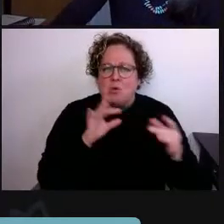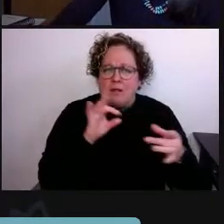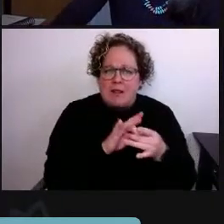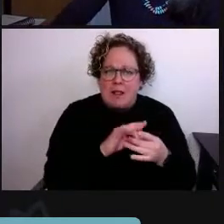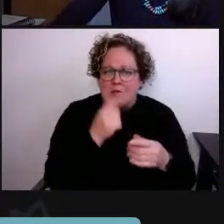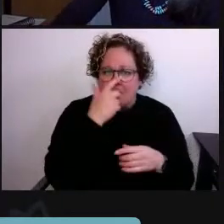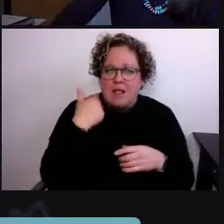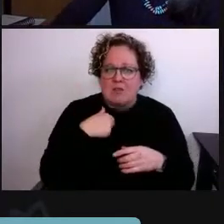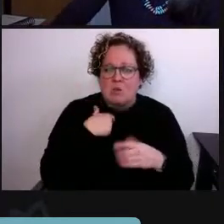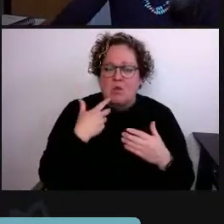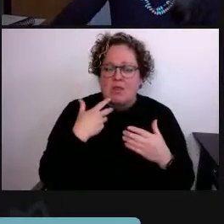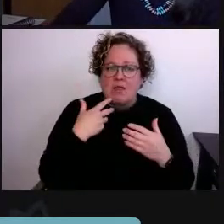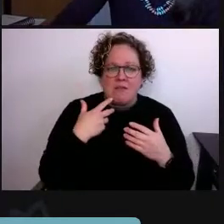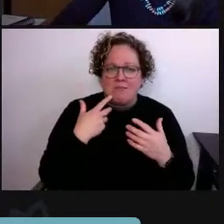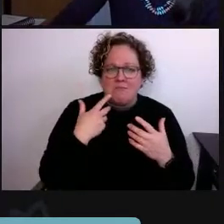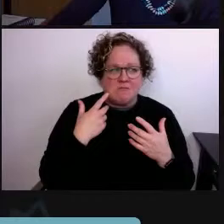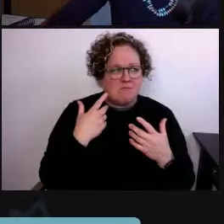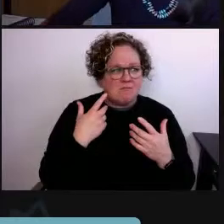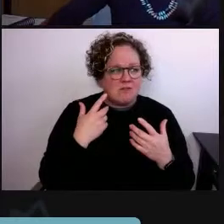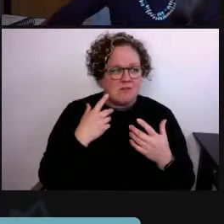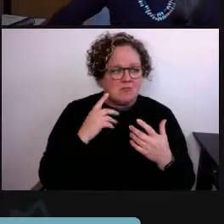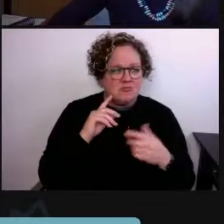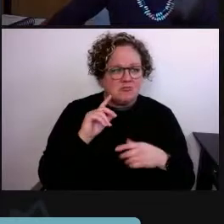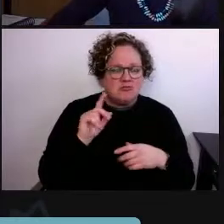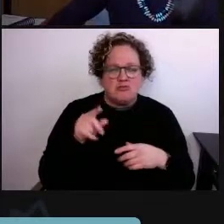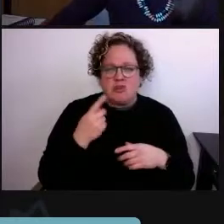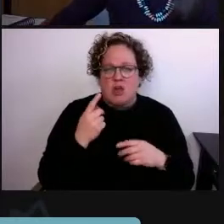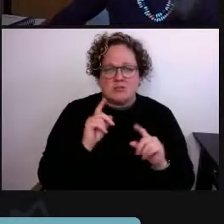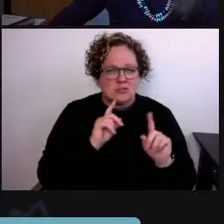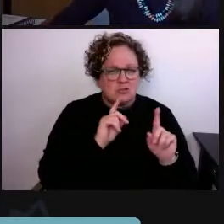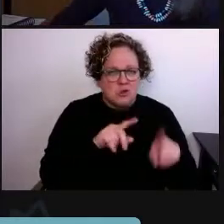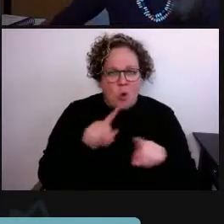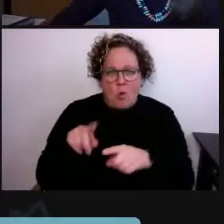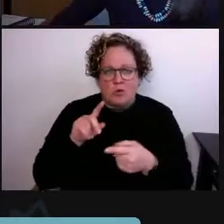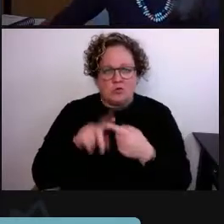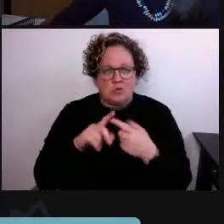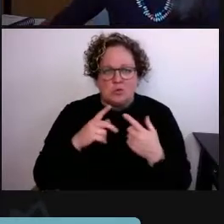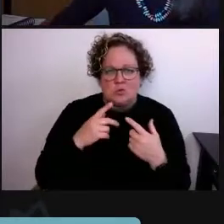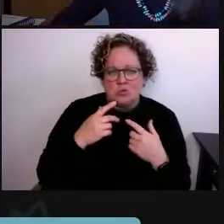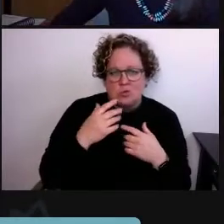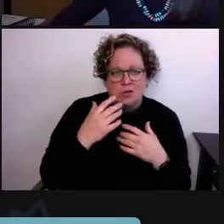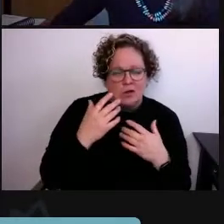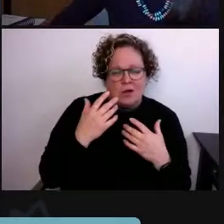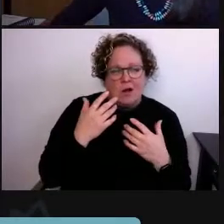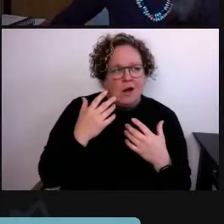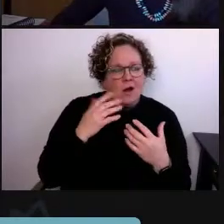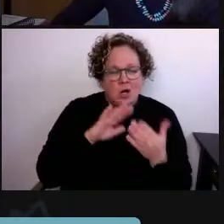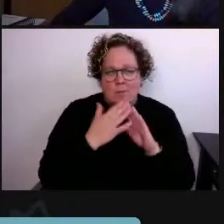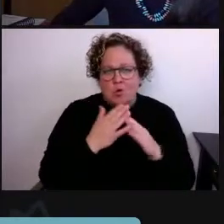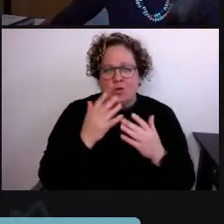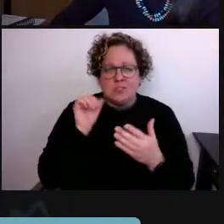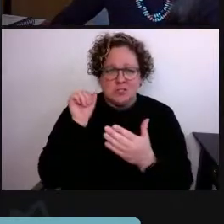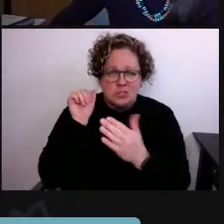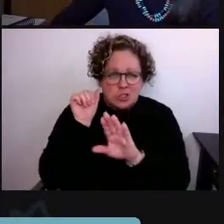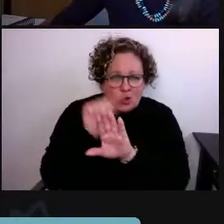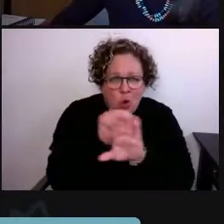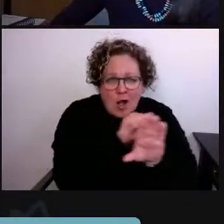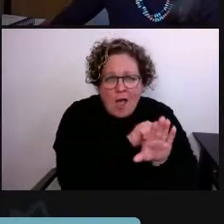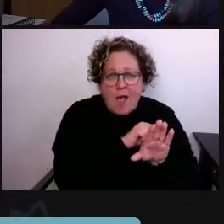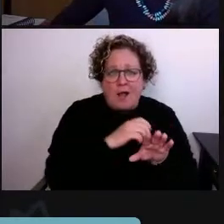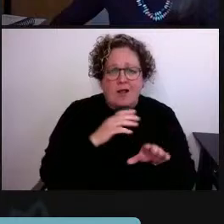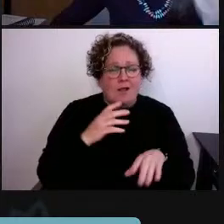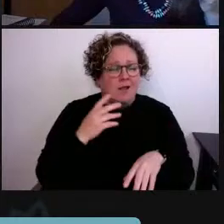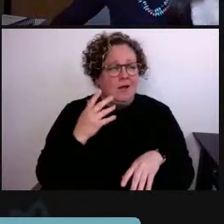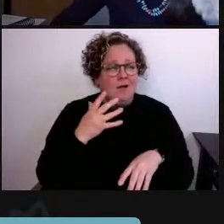gone to communities just around election cycles to GOTV them and to door knock, but not to actually understand what